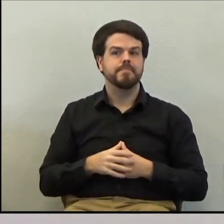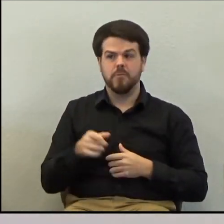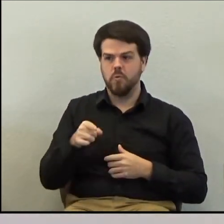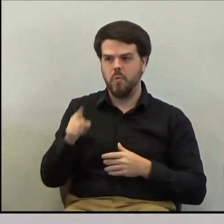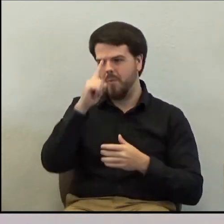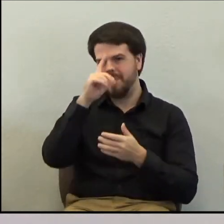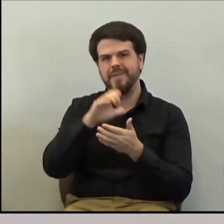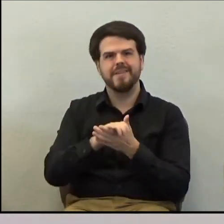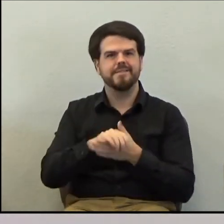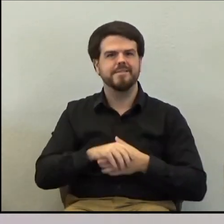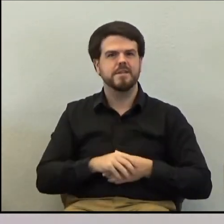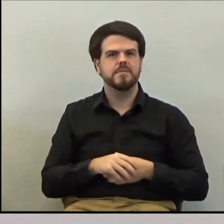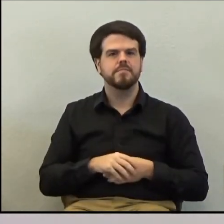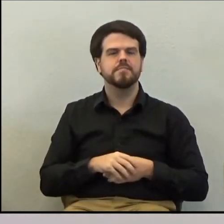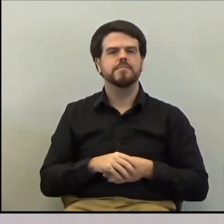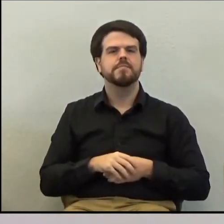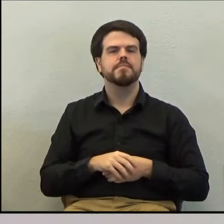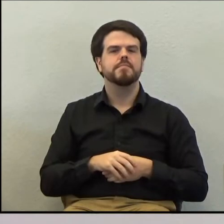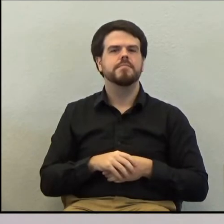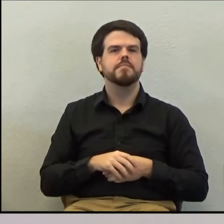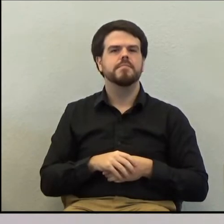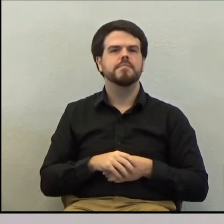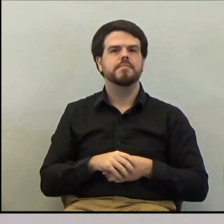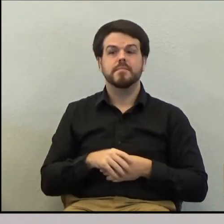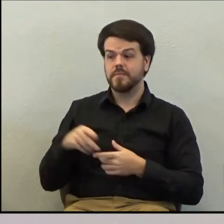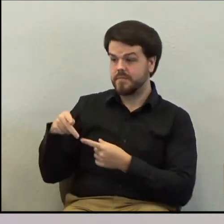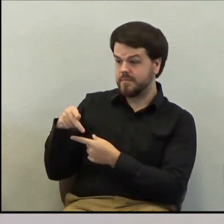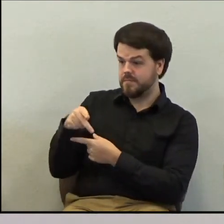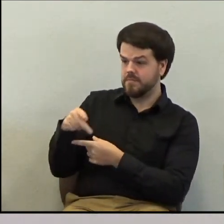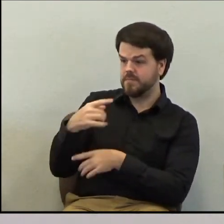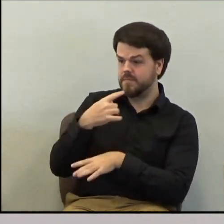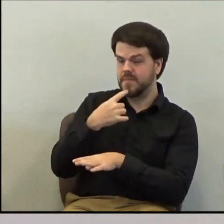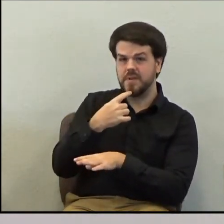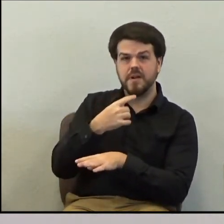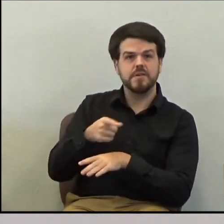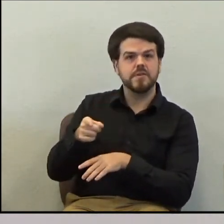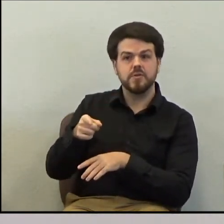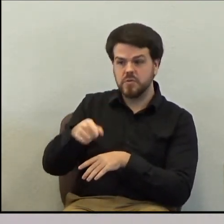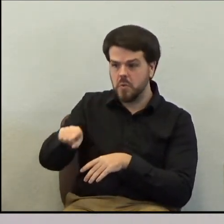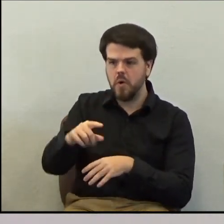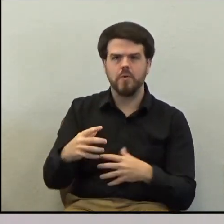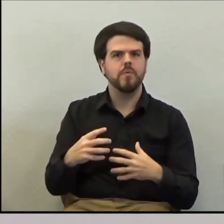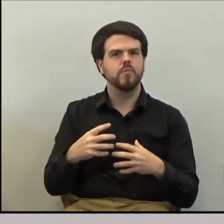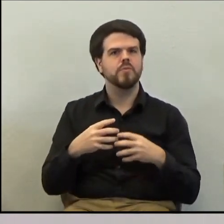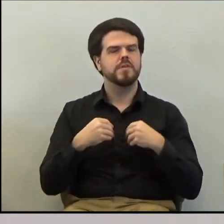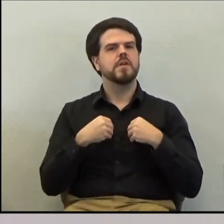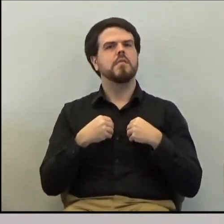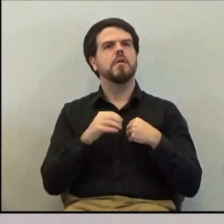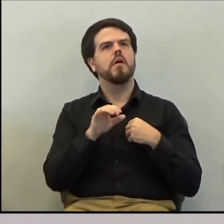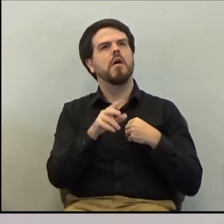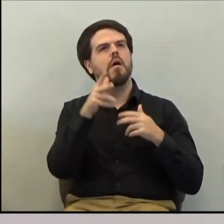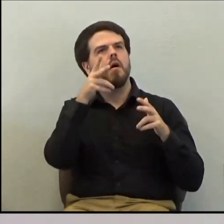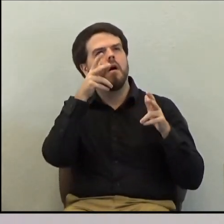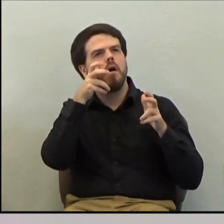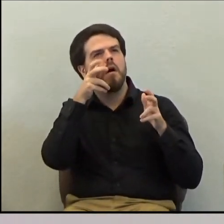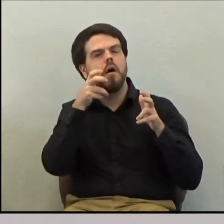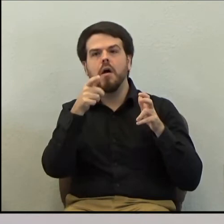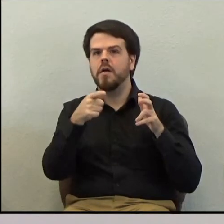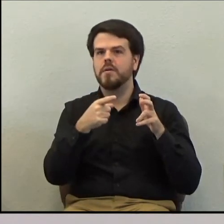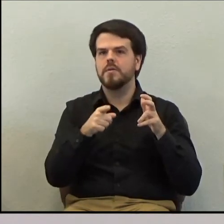Okay, note, Paul said, when you received the word of God, which you heard from